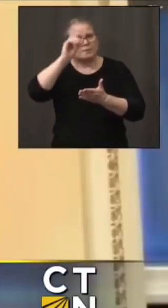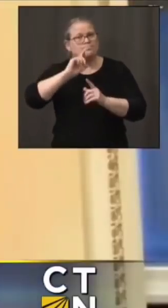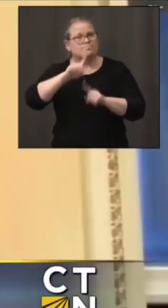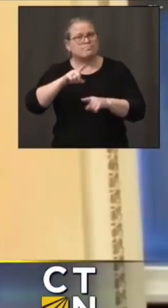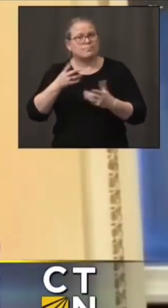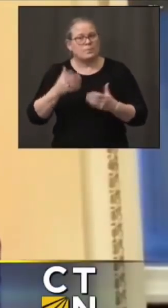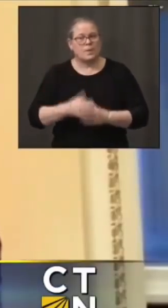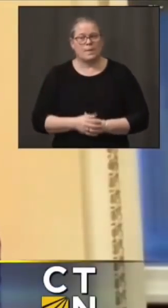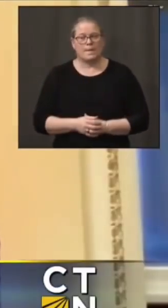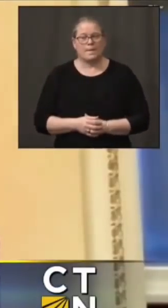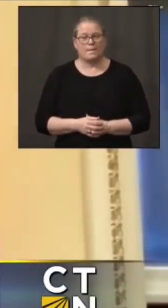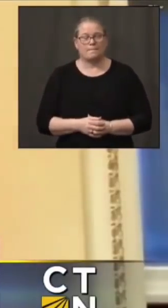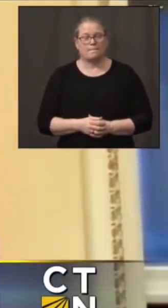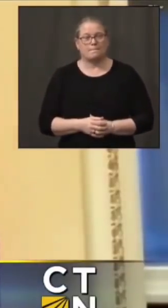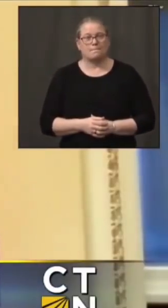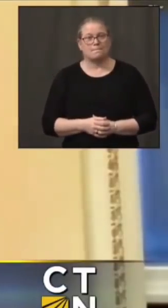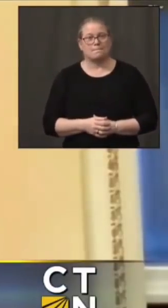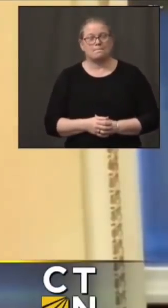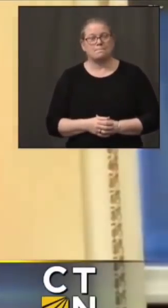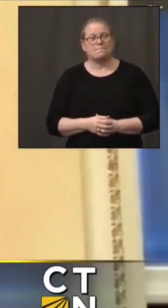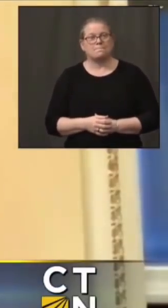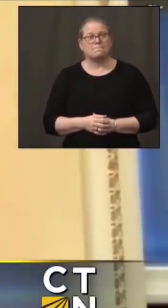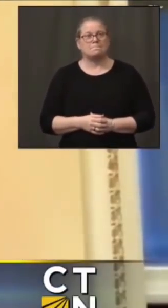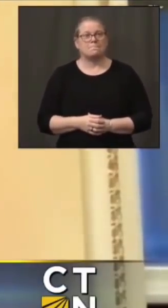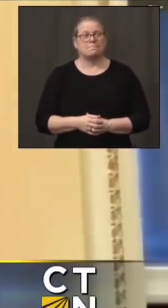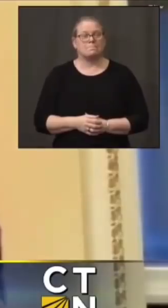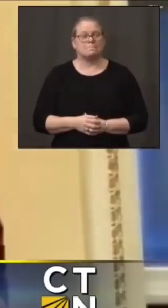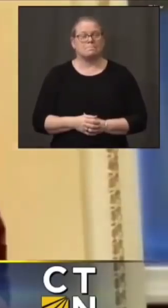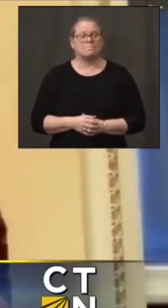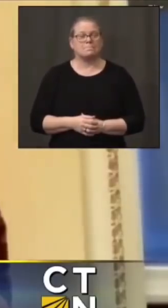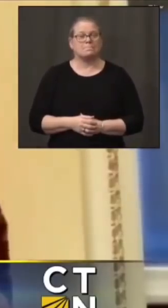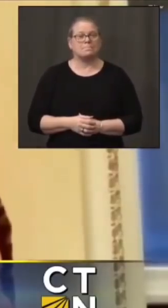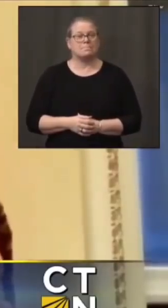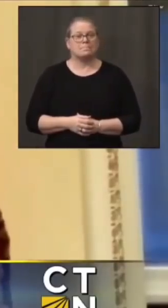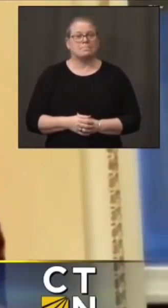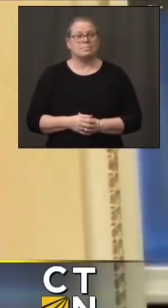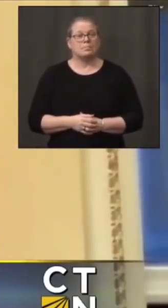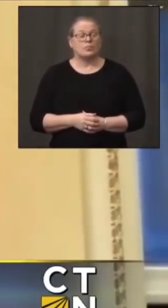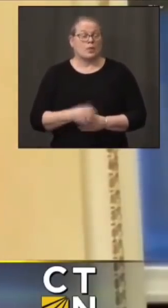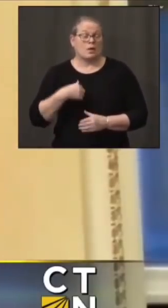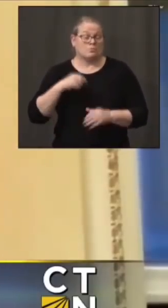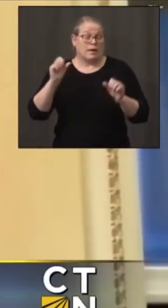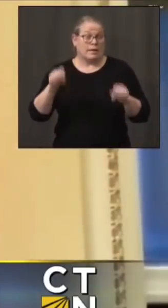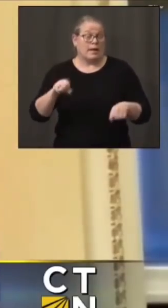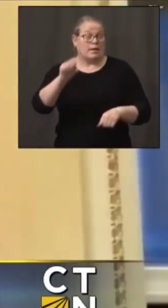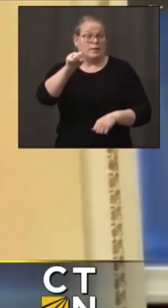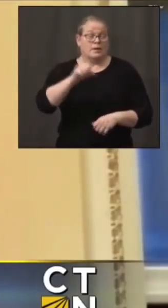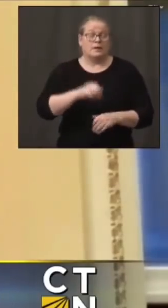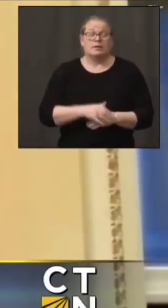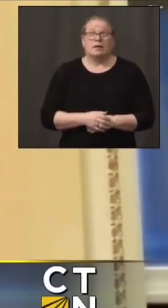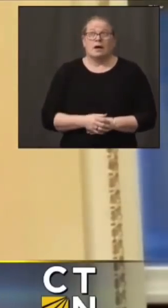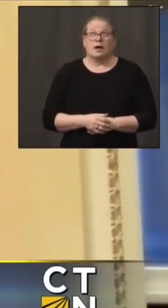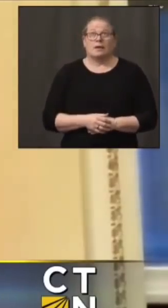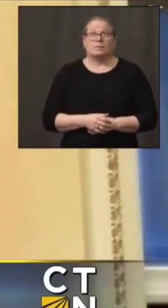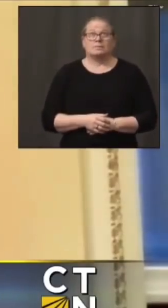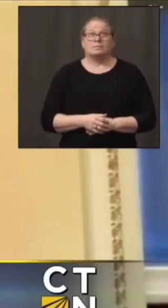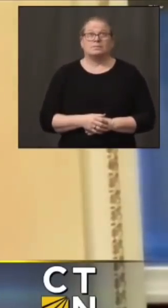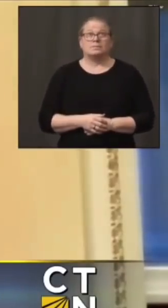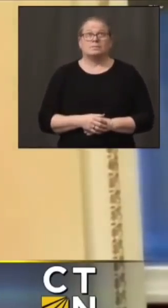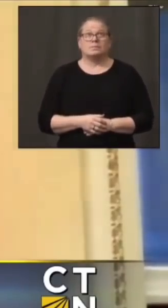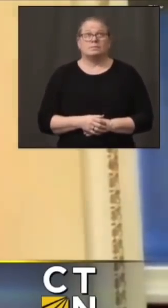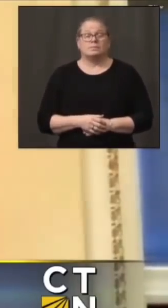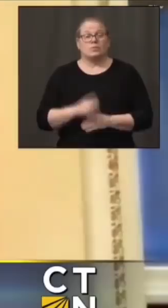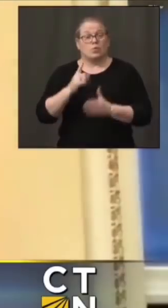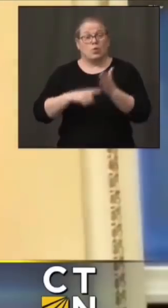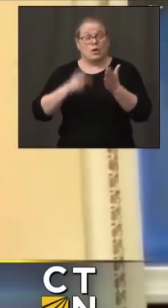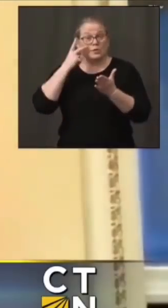Sure, I can. I think what we saw, what we witnessed there is that what the president was